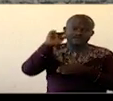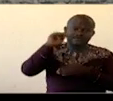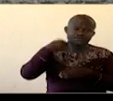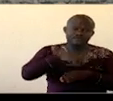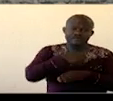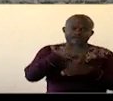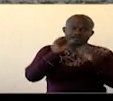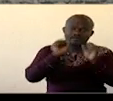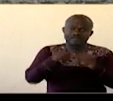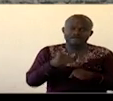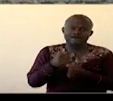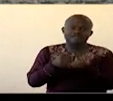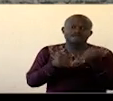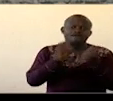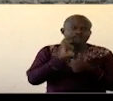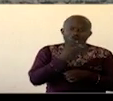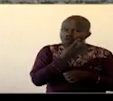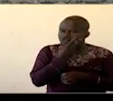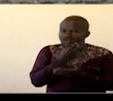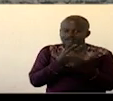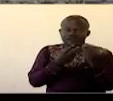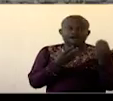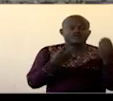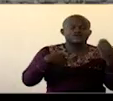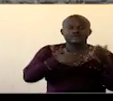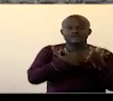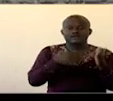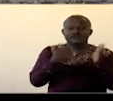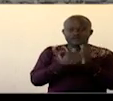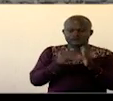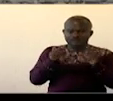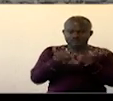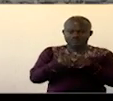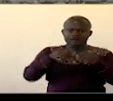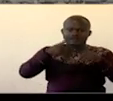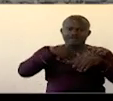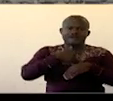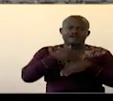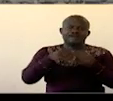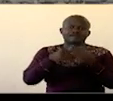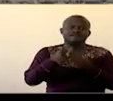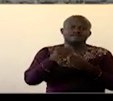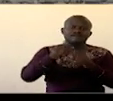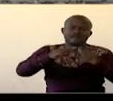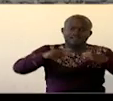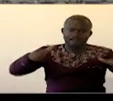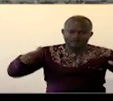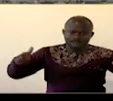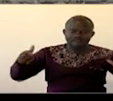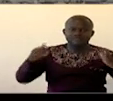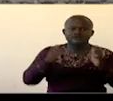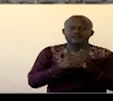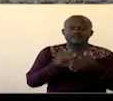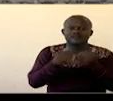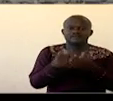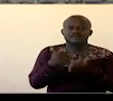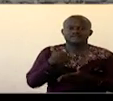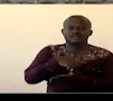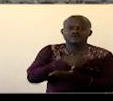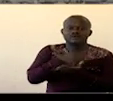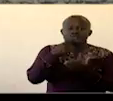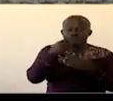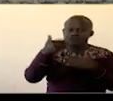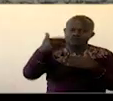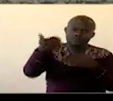have water, we can also have land, and so